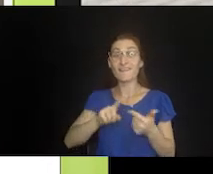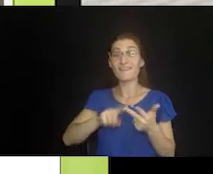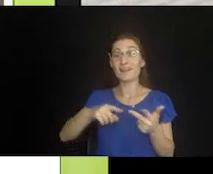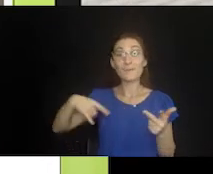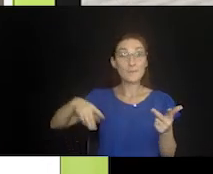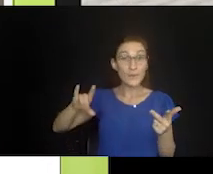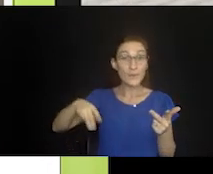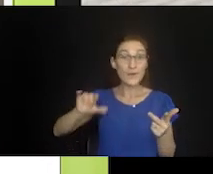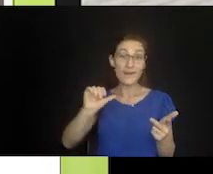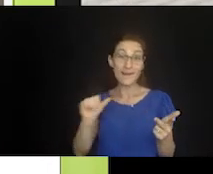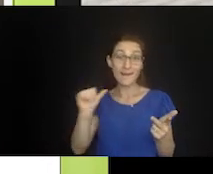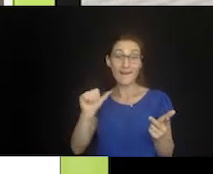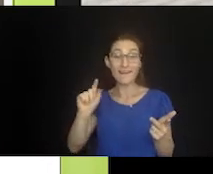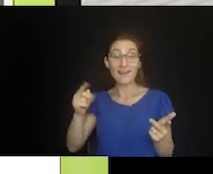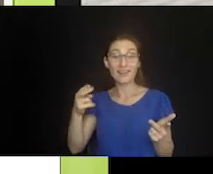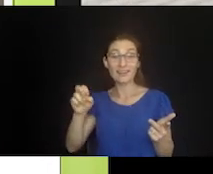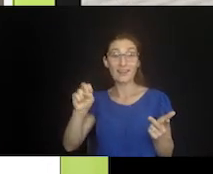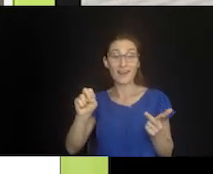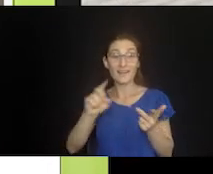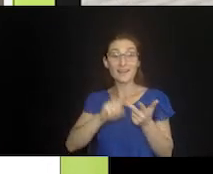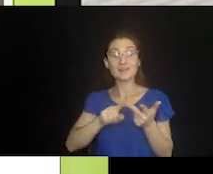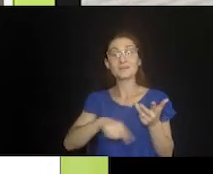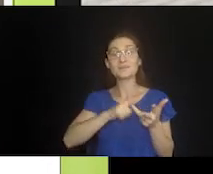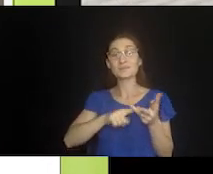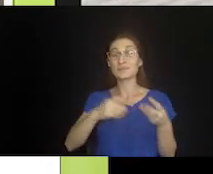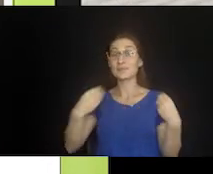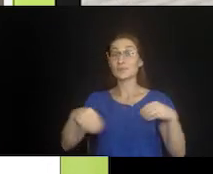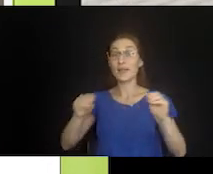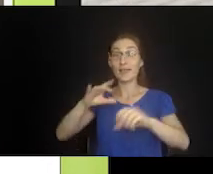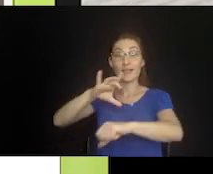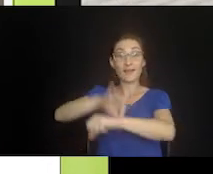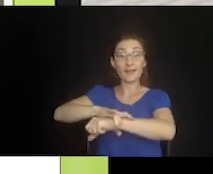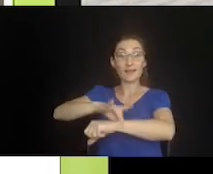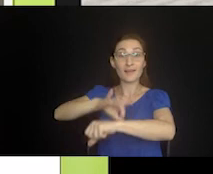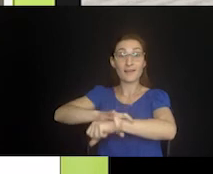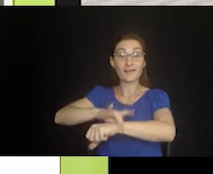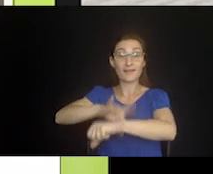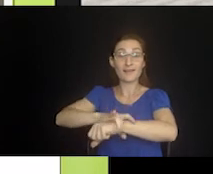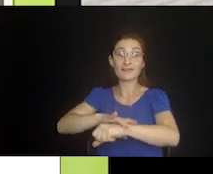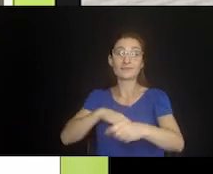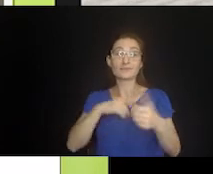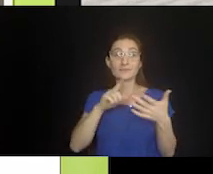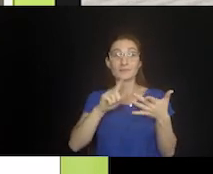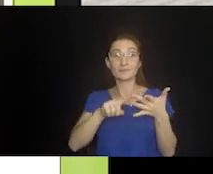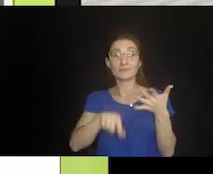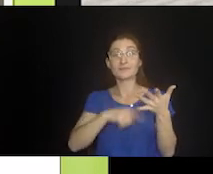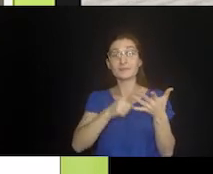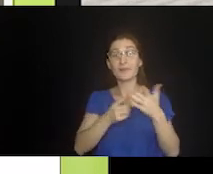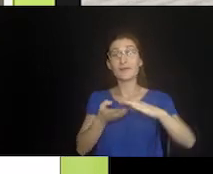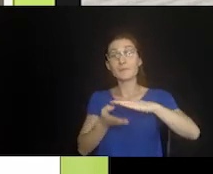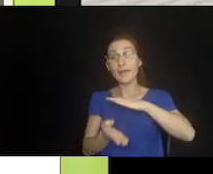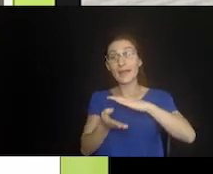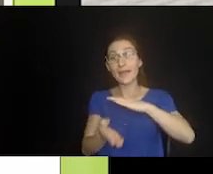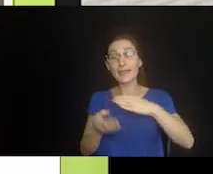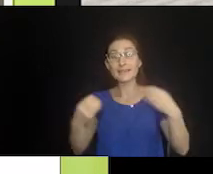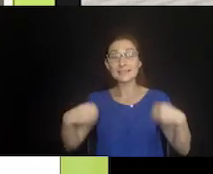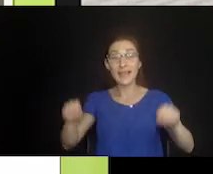and bowl-a-thon every year. Some people sell those armband